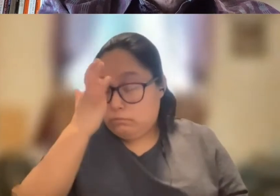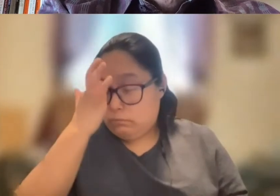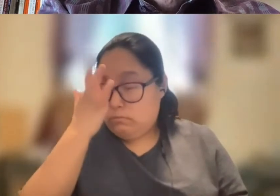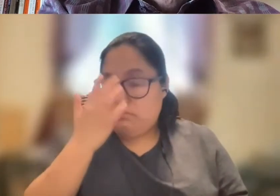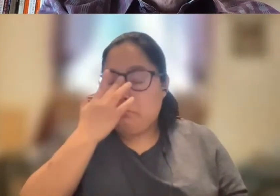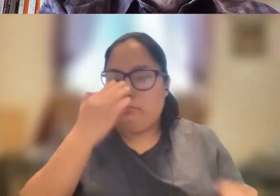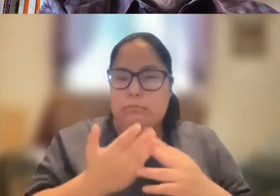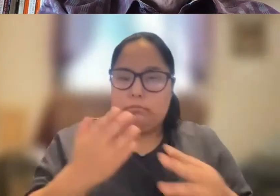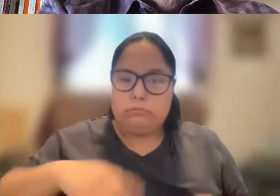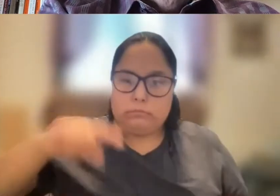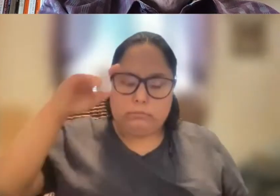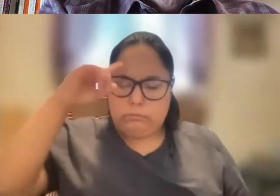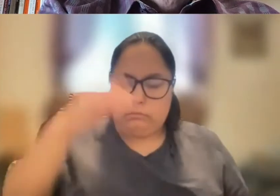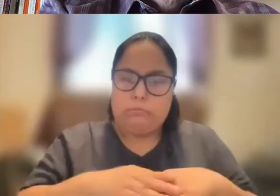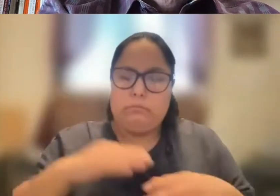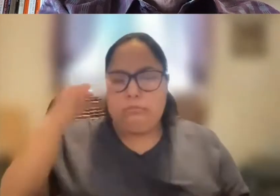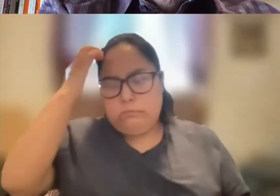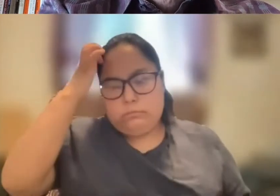Murray and I had input on